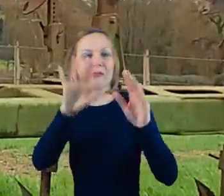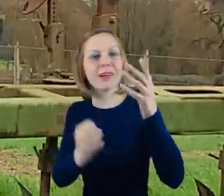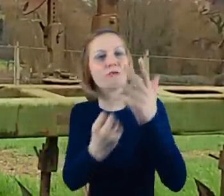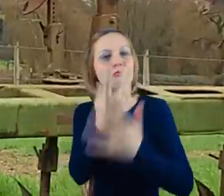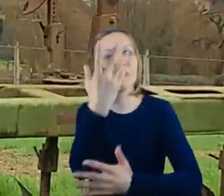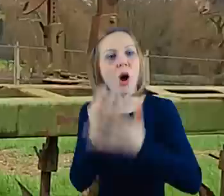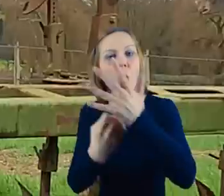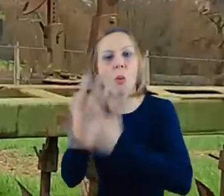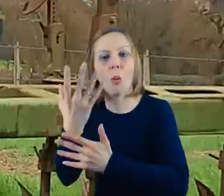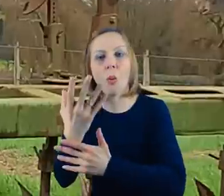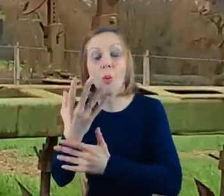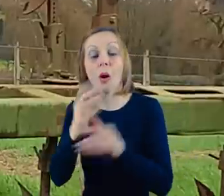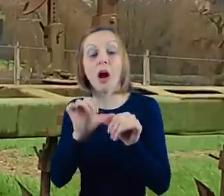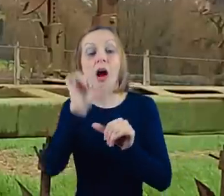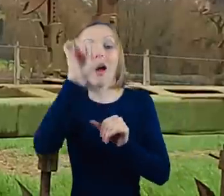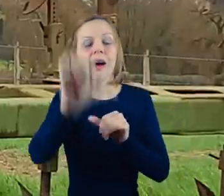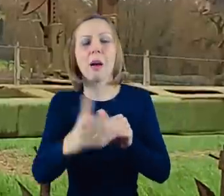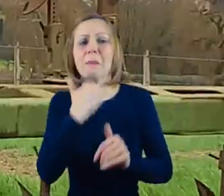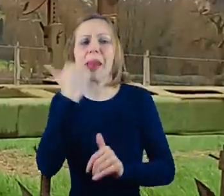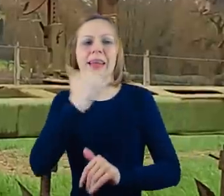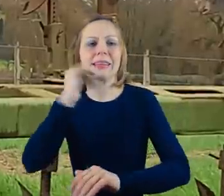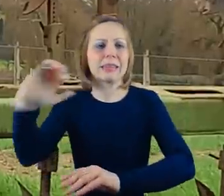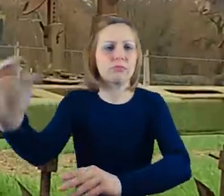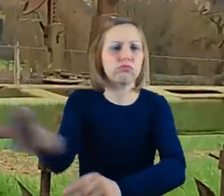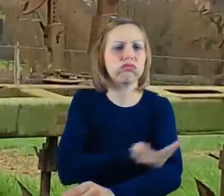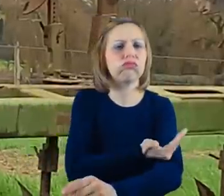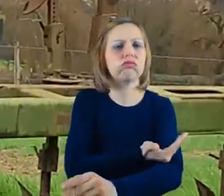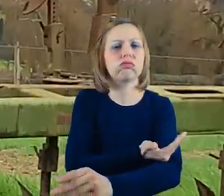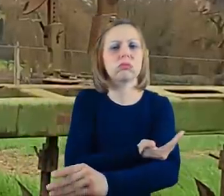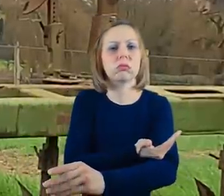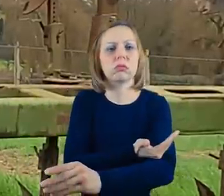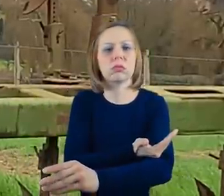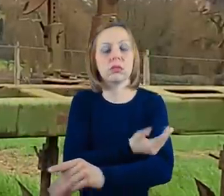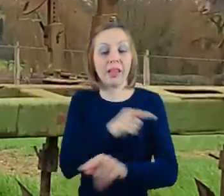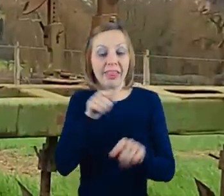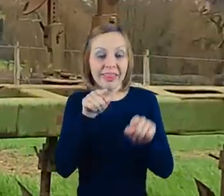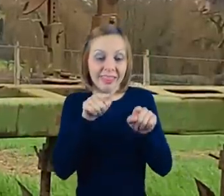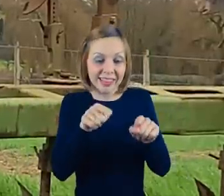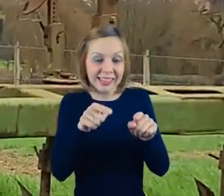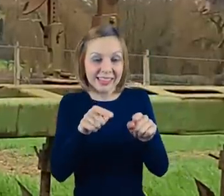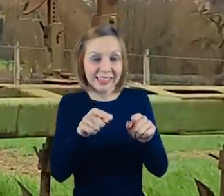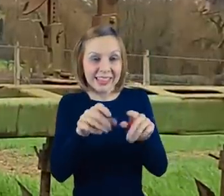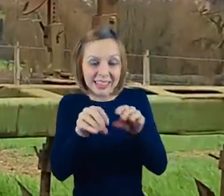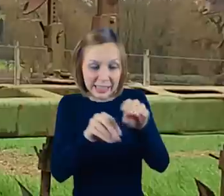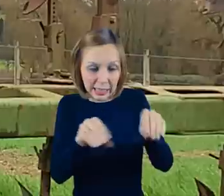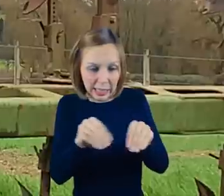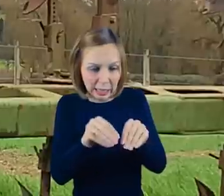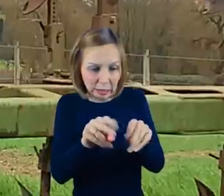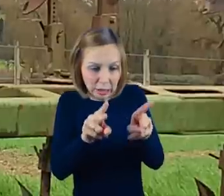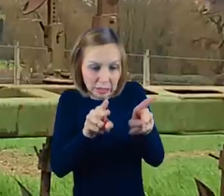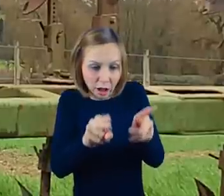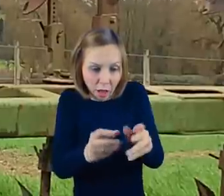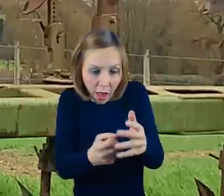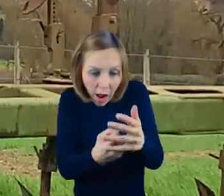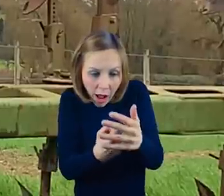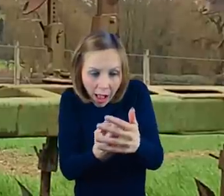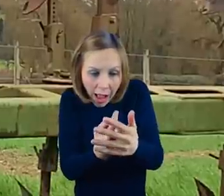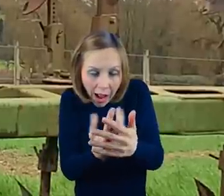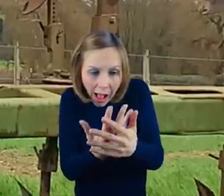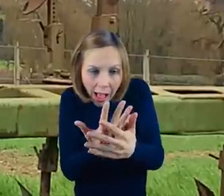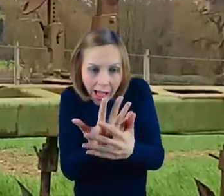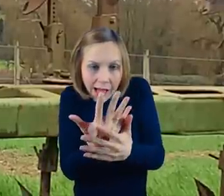rich harvest. As this seed must die to give life, reveal to us the saving power of your